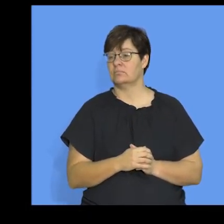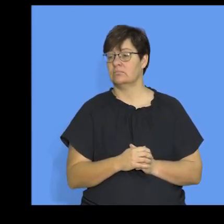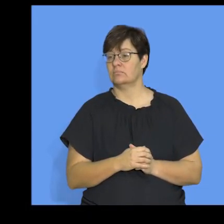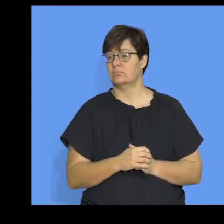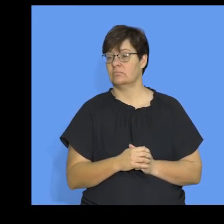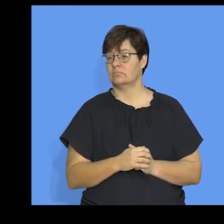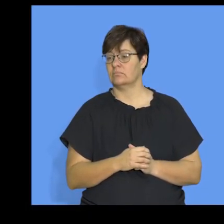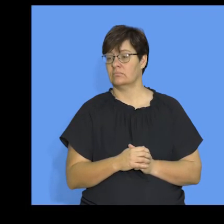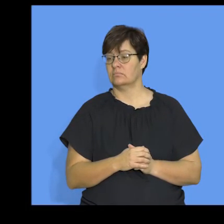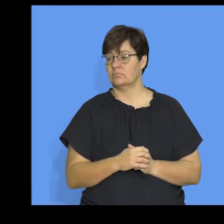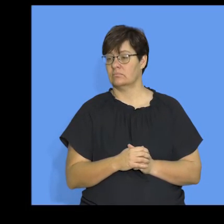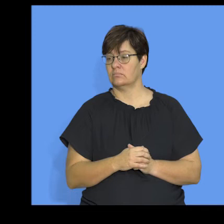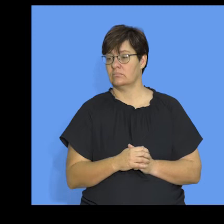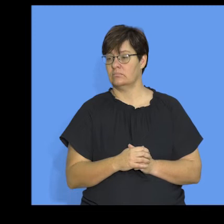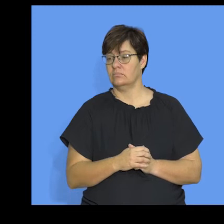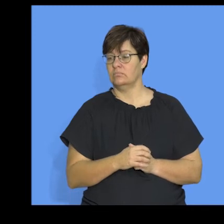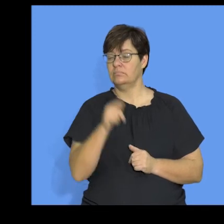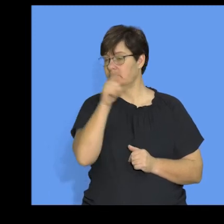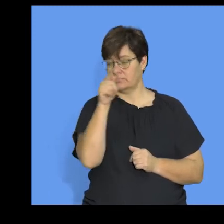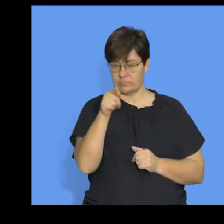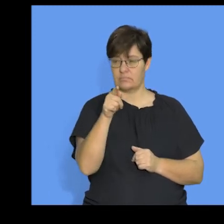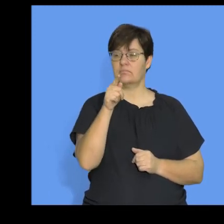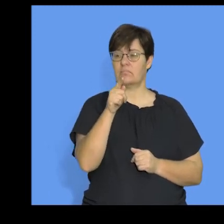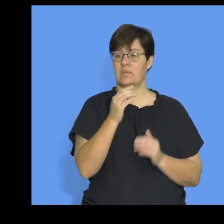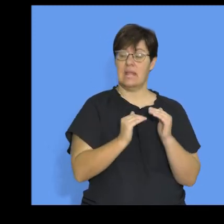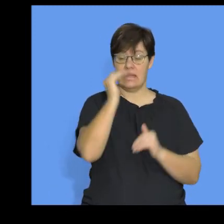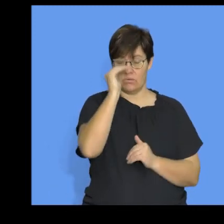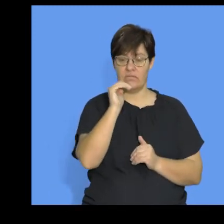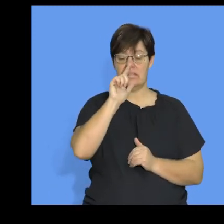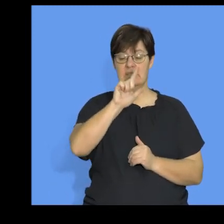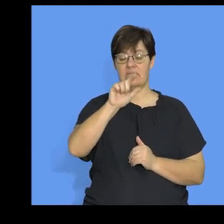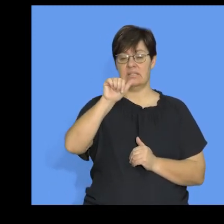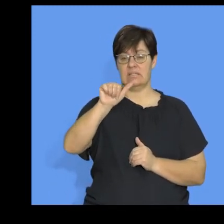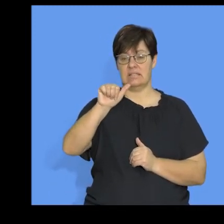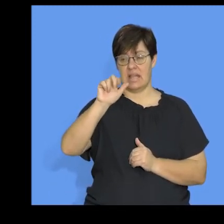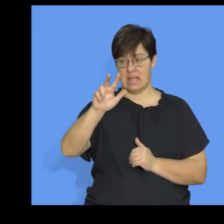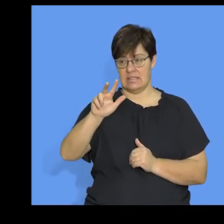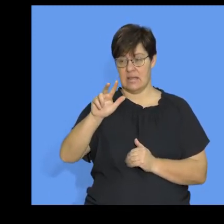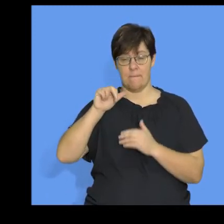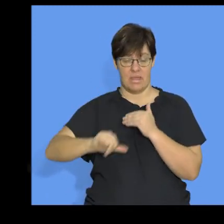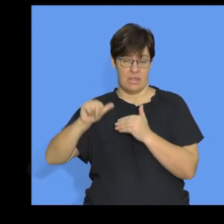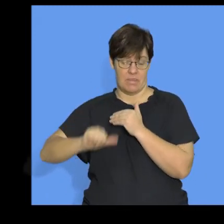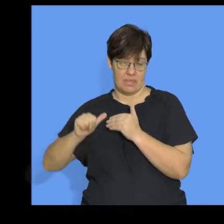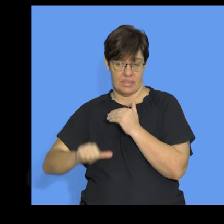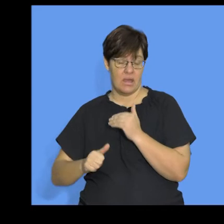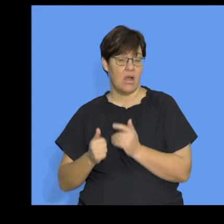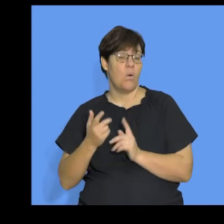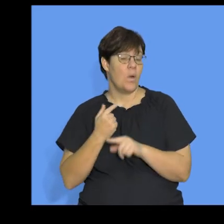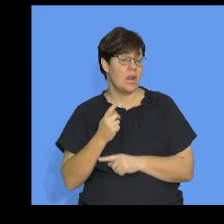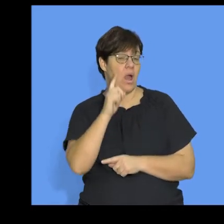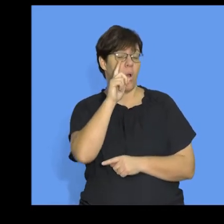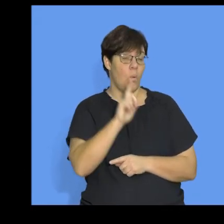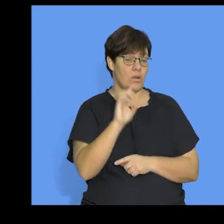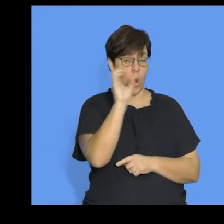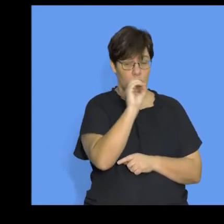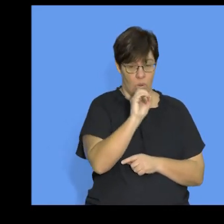let's get the information. Here we go. The increase in the rental was 768 per month from October to, and